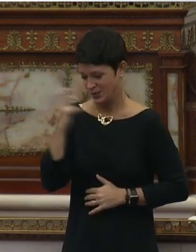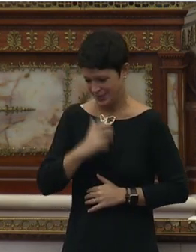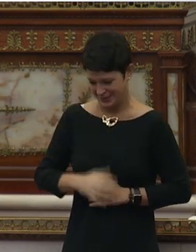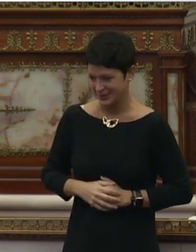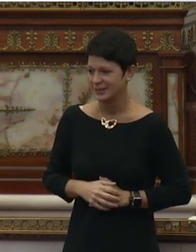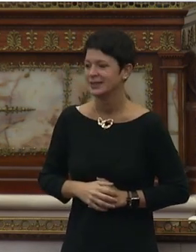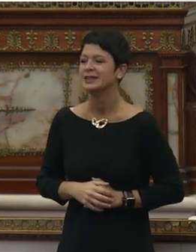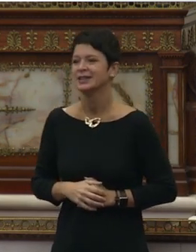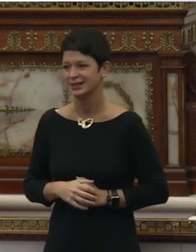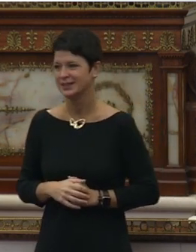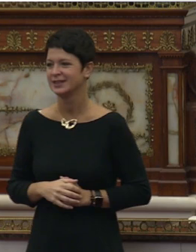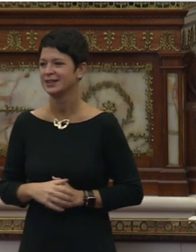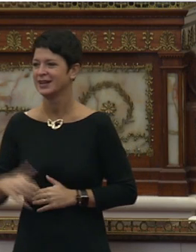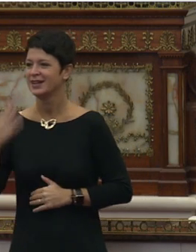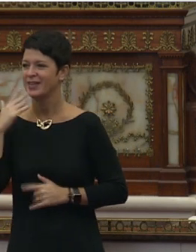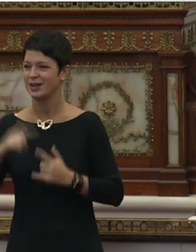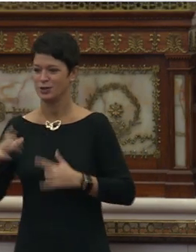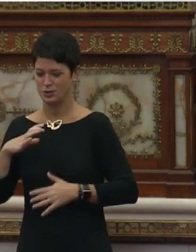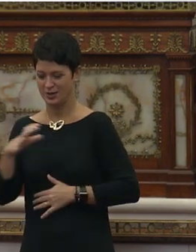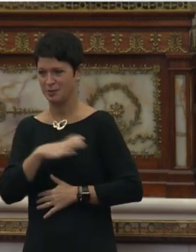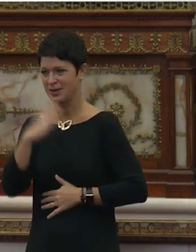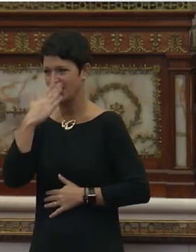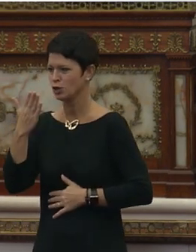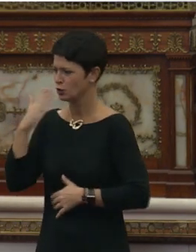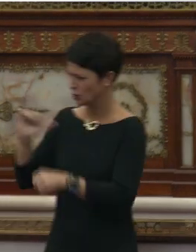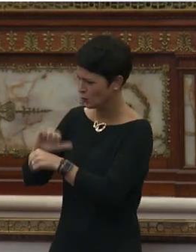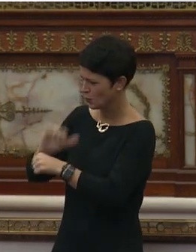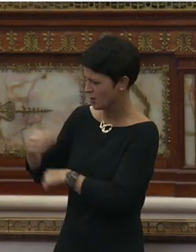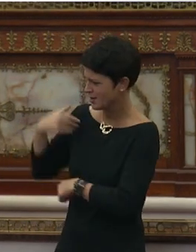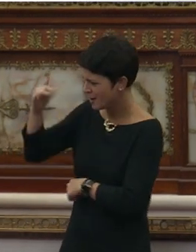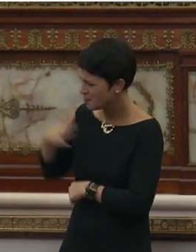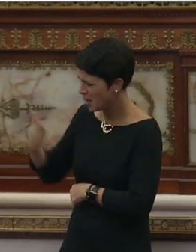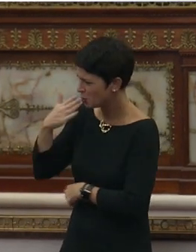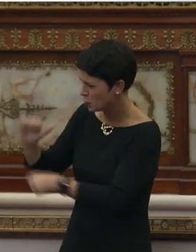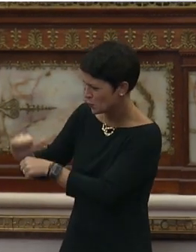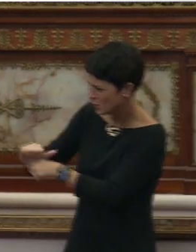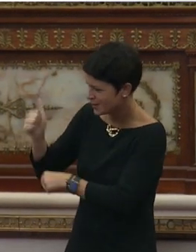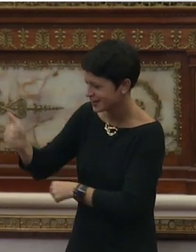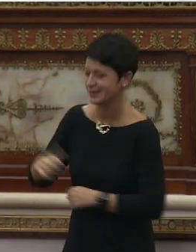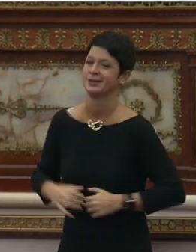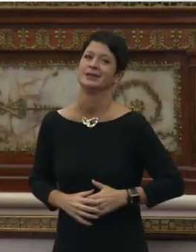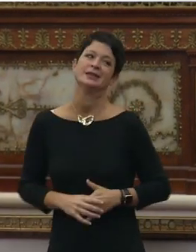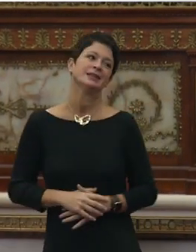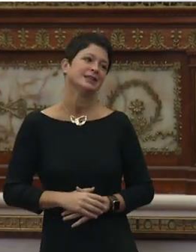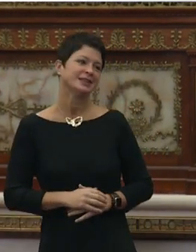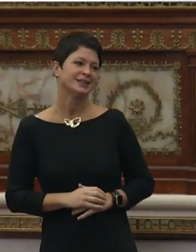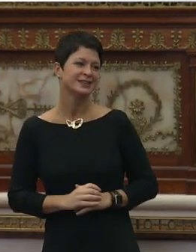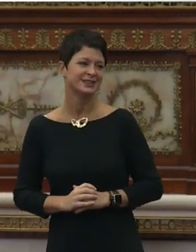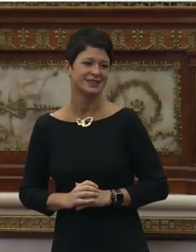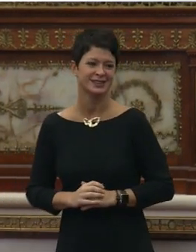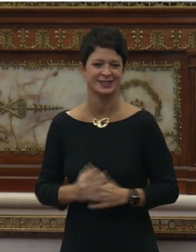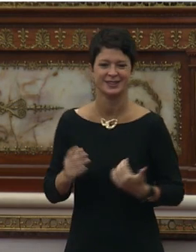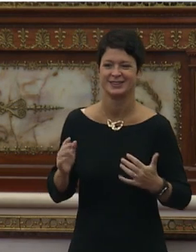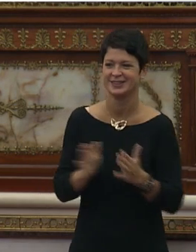Wow. Yeah, thank you to the committee. Good work, young man. Good work. Air. Yes, sir. Thank you.